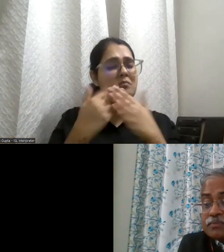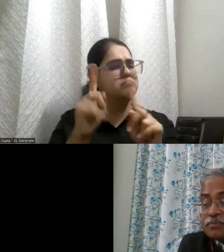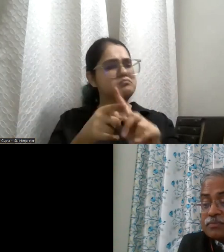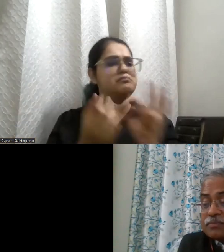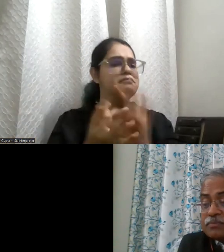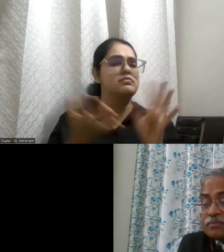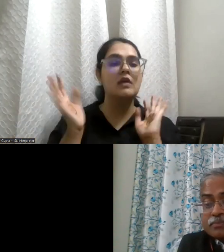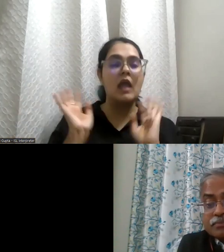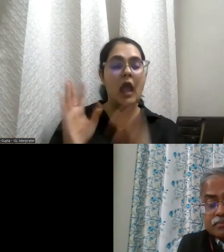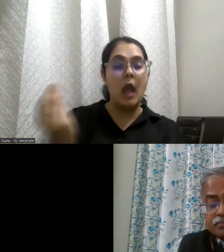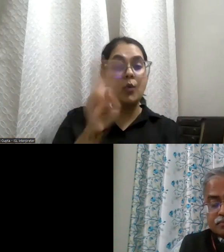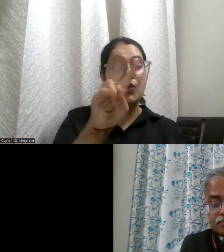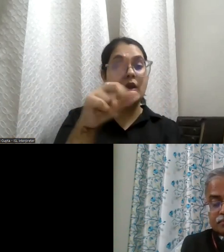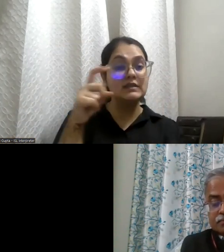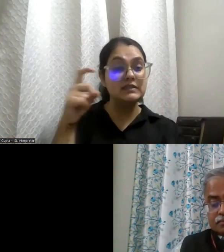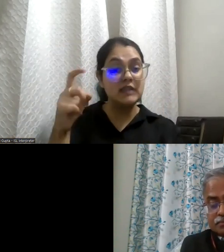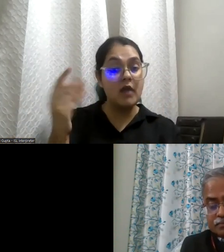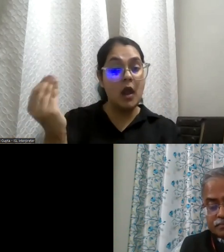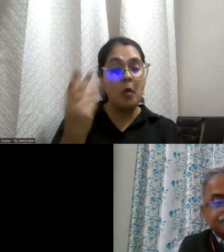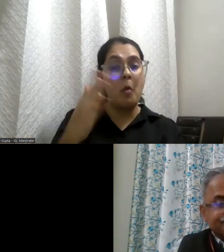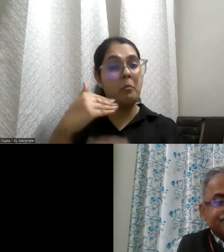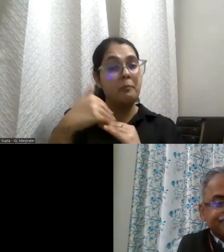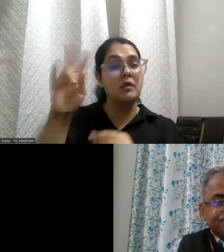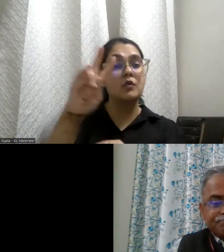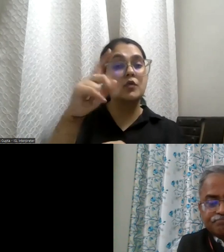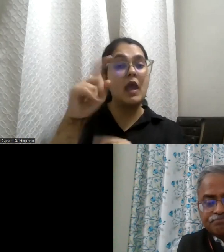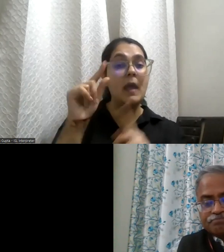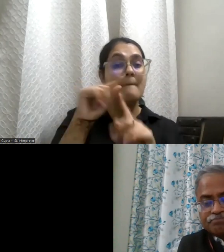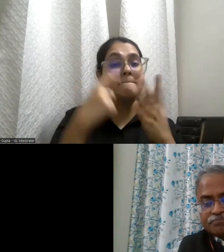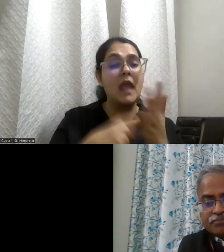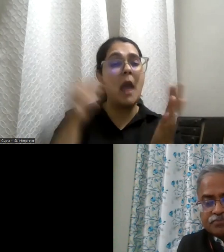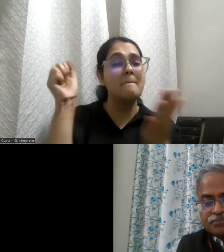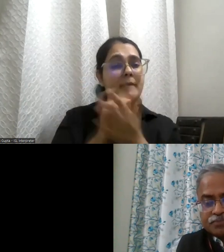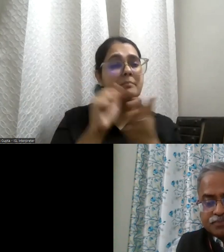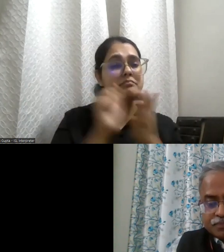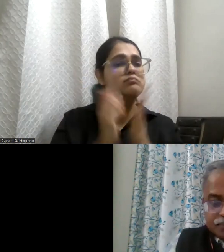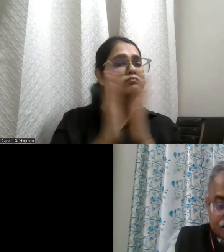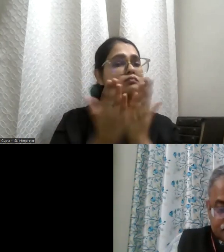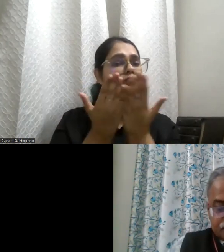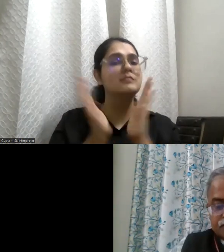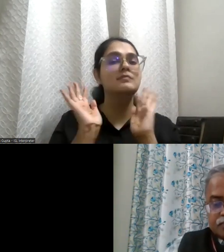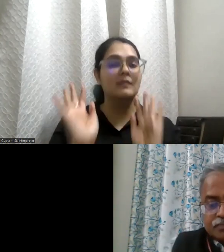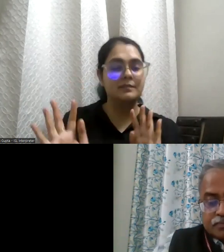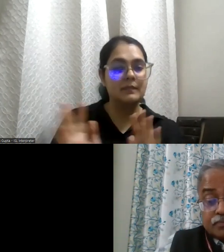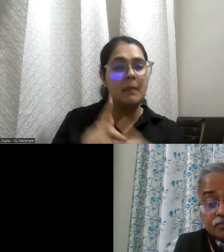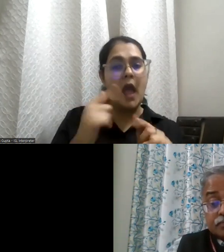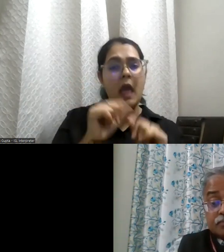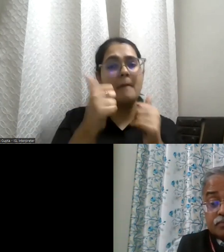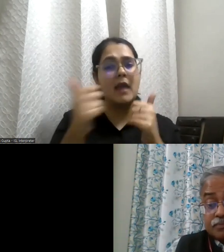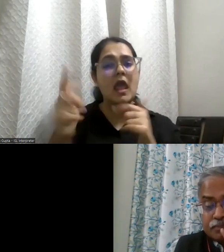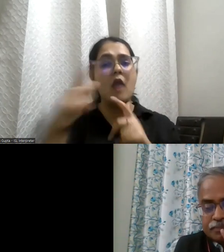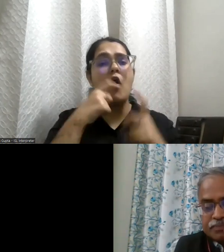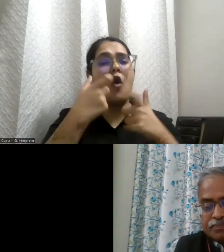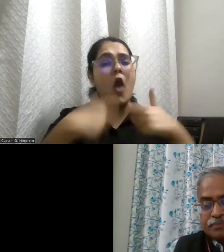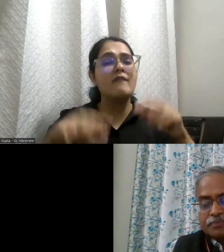has 27 or more than 27 peer-reviewed journal publications and a lot many conference